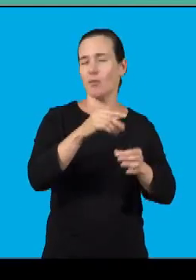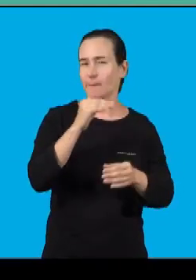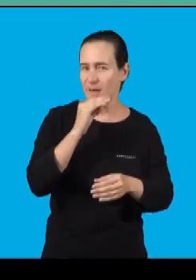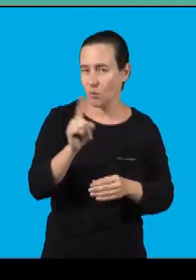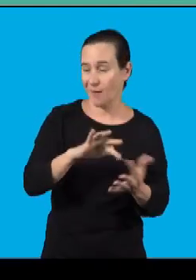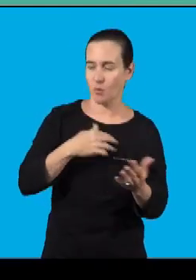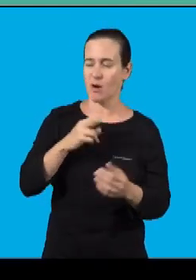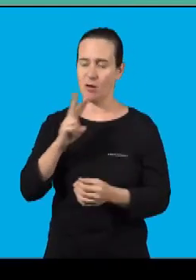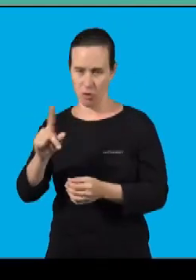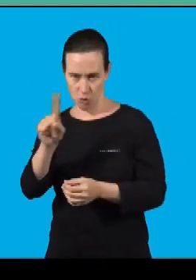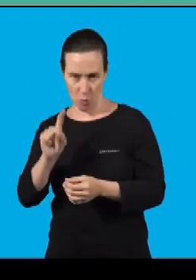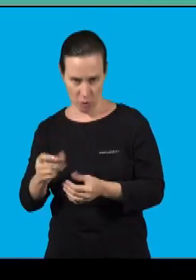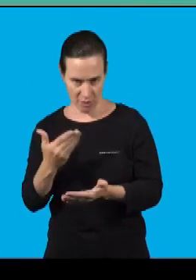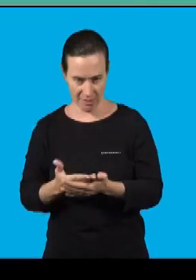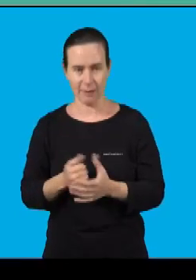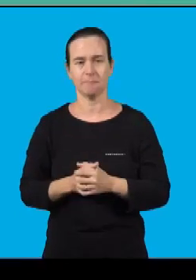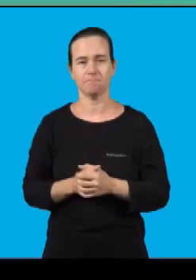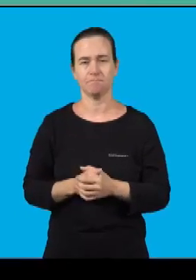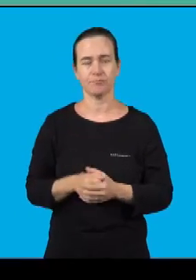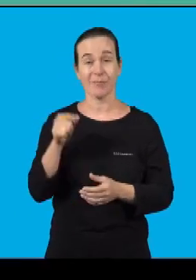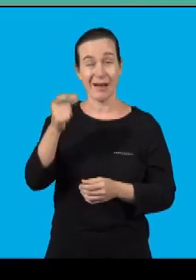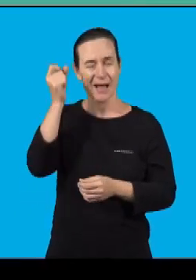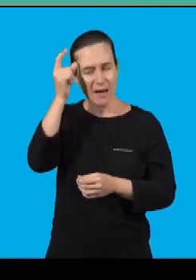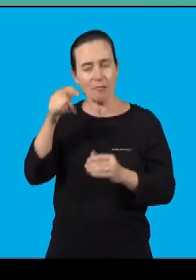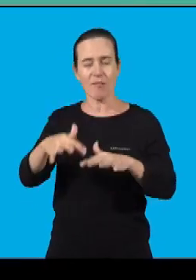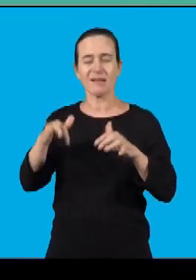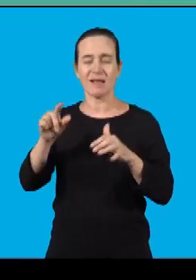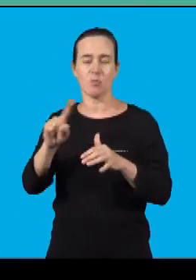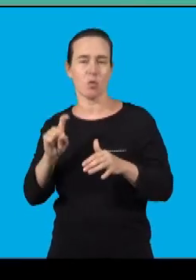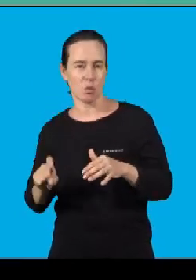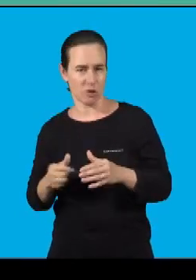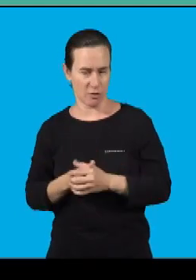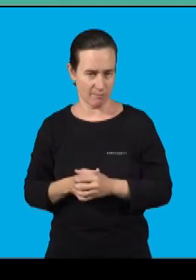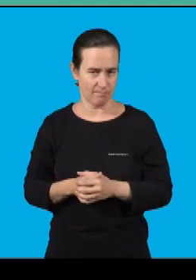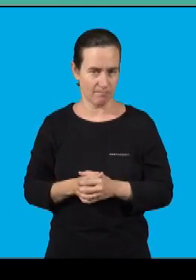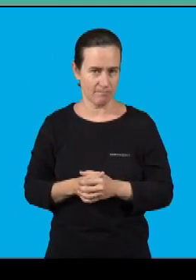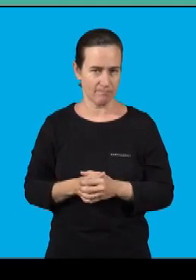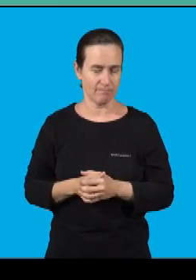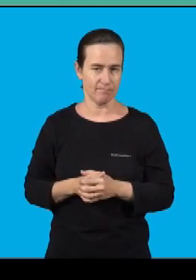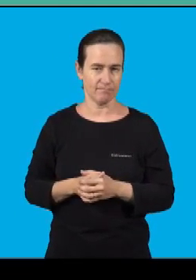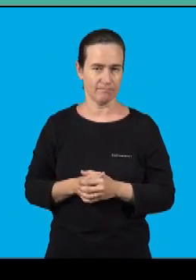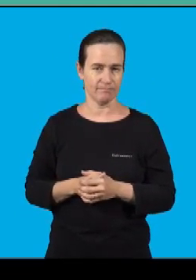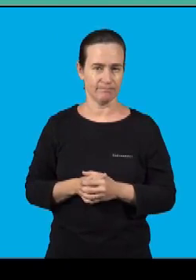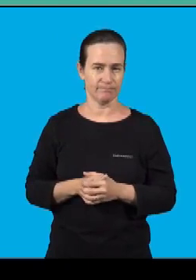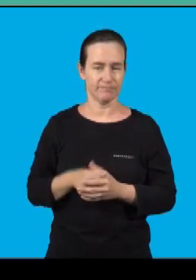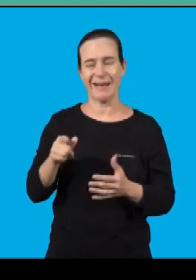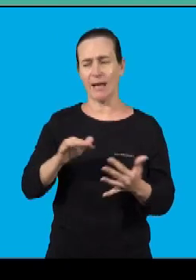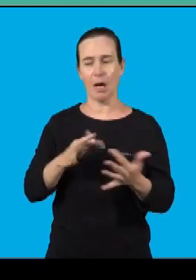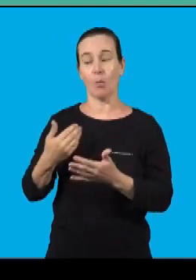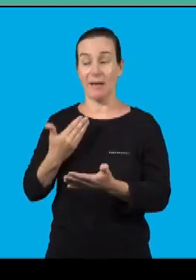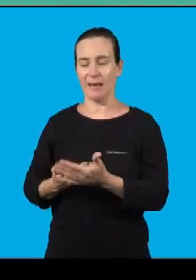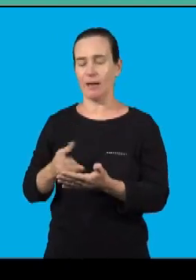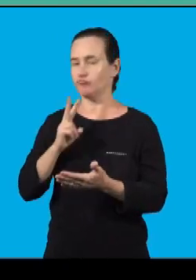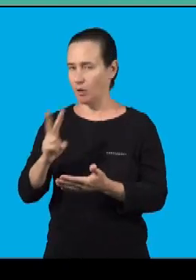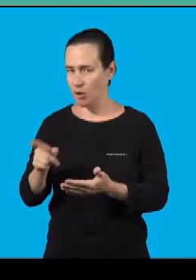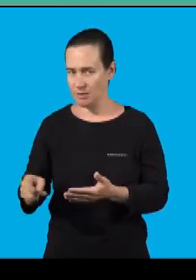and then understanding your exam questions and how the questions need to be answered, all right? You may